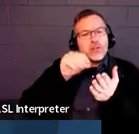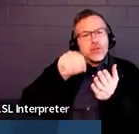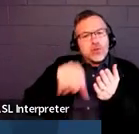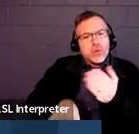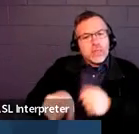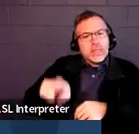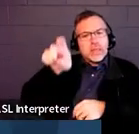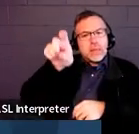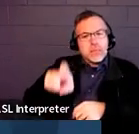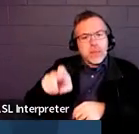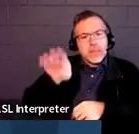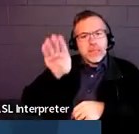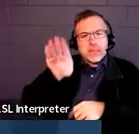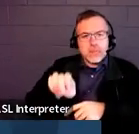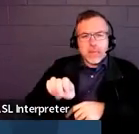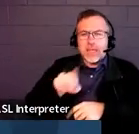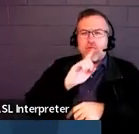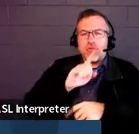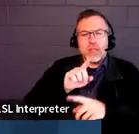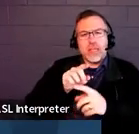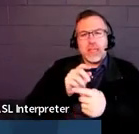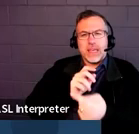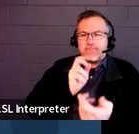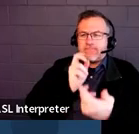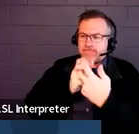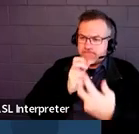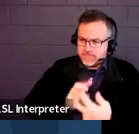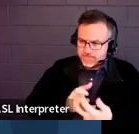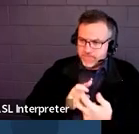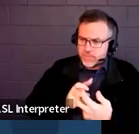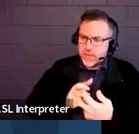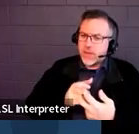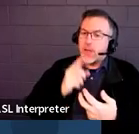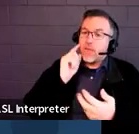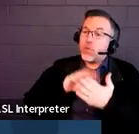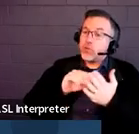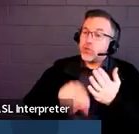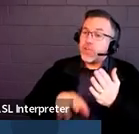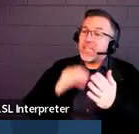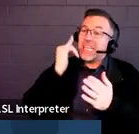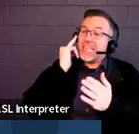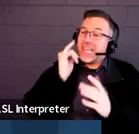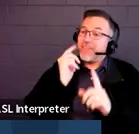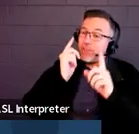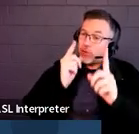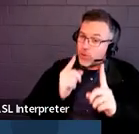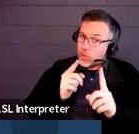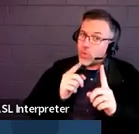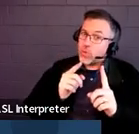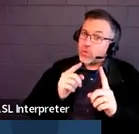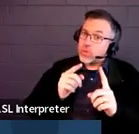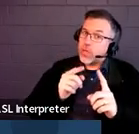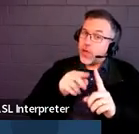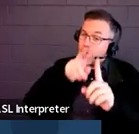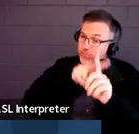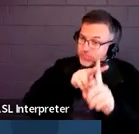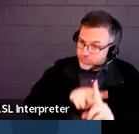the ability to articulate learning becomes more natural. So the more the student